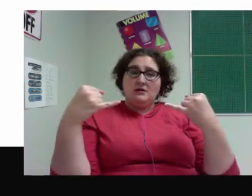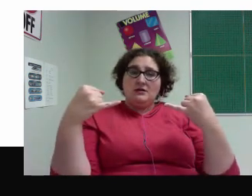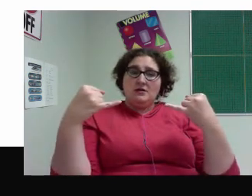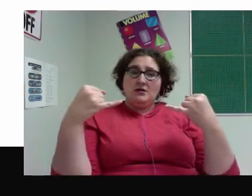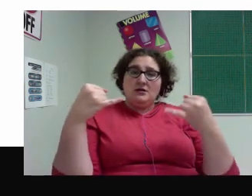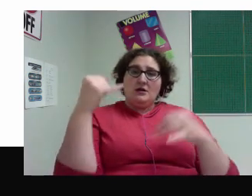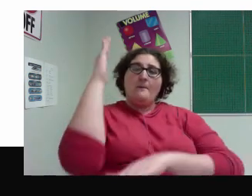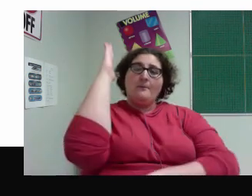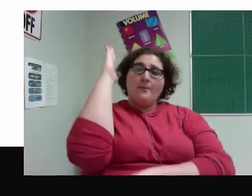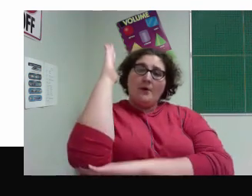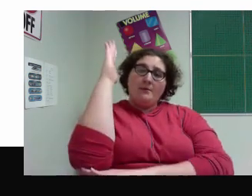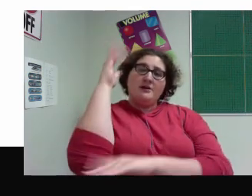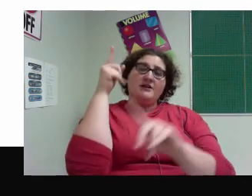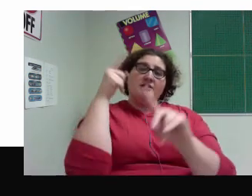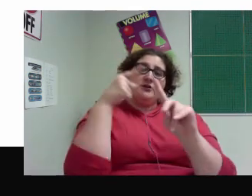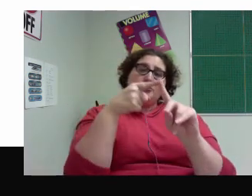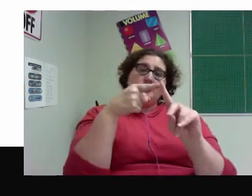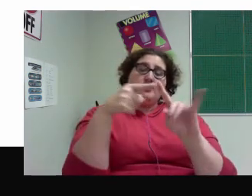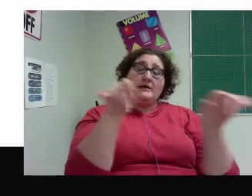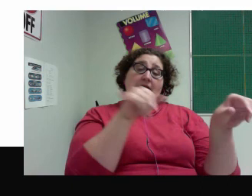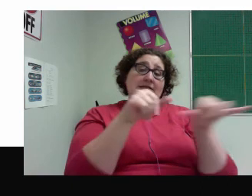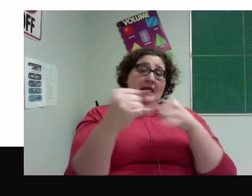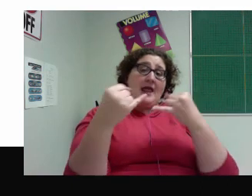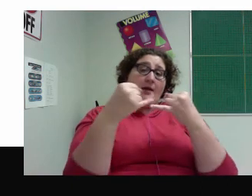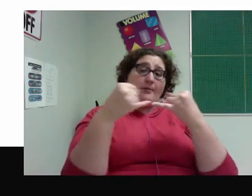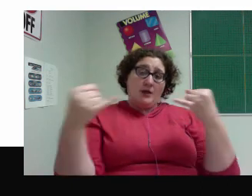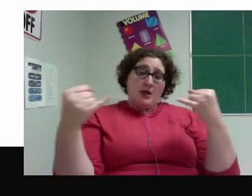perpendicular to the same line